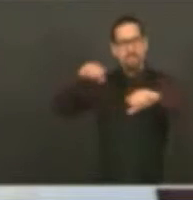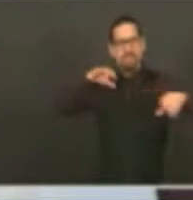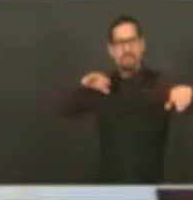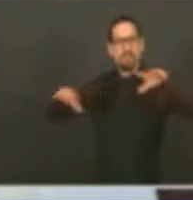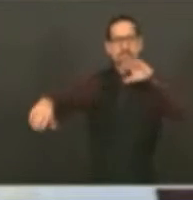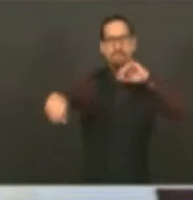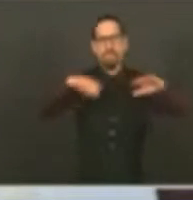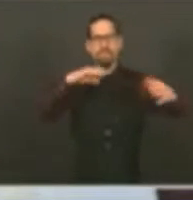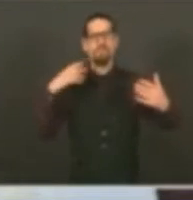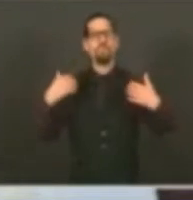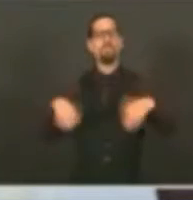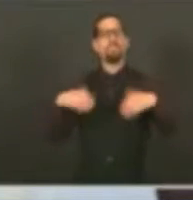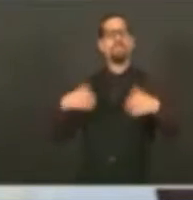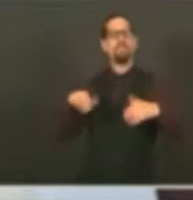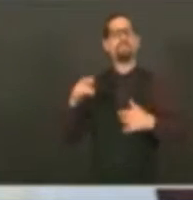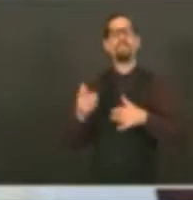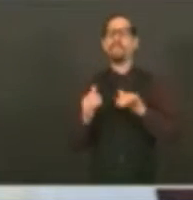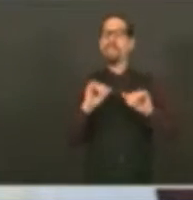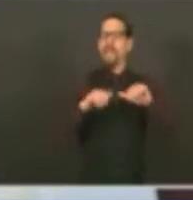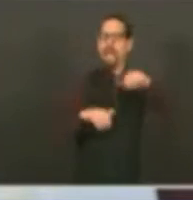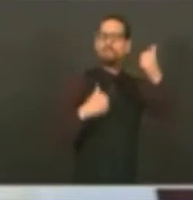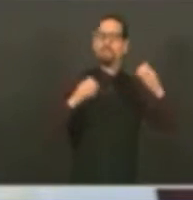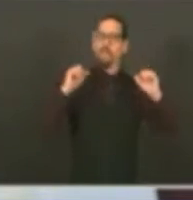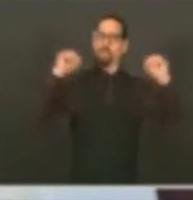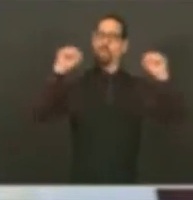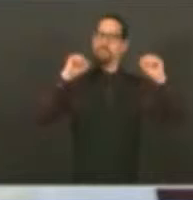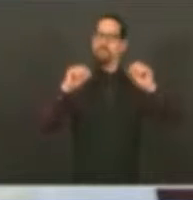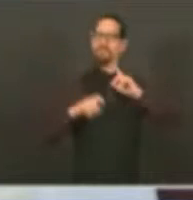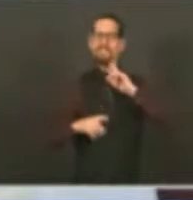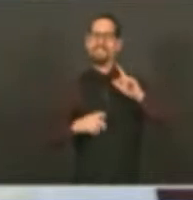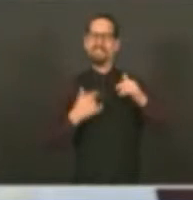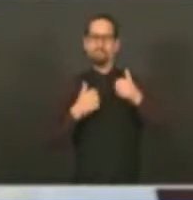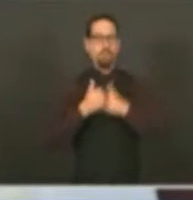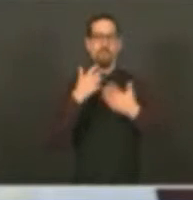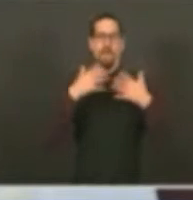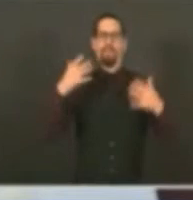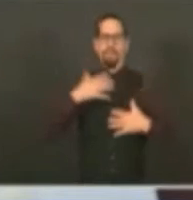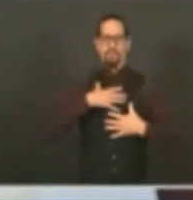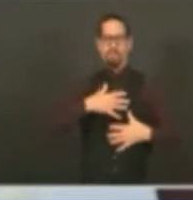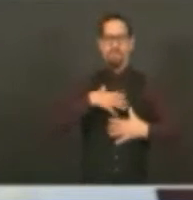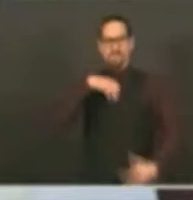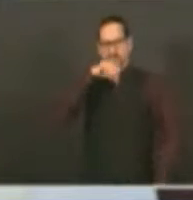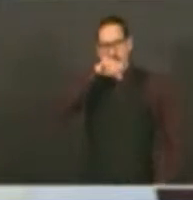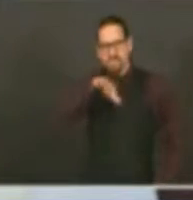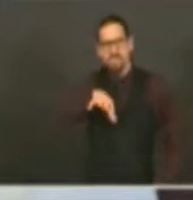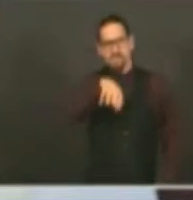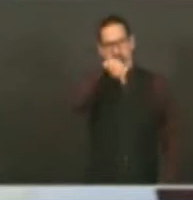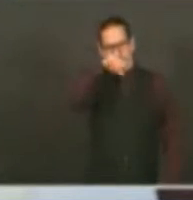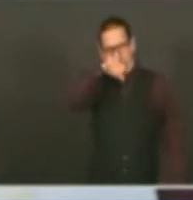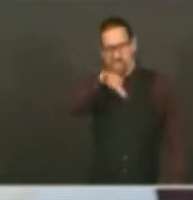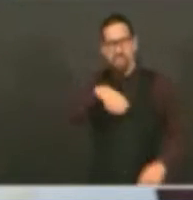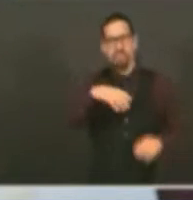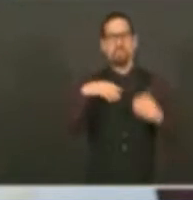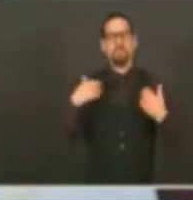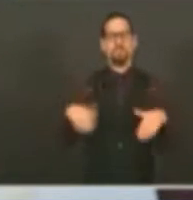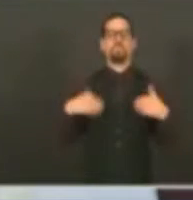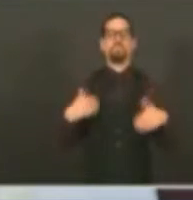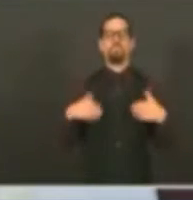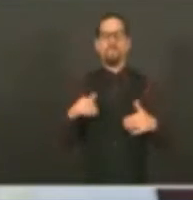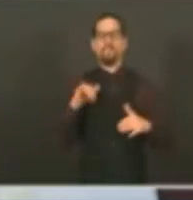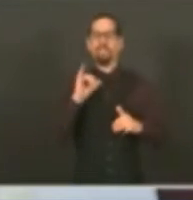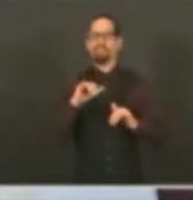we wanted to take the major scenarios that are at increased risk